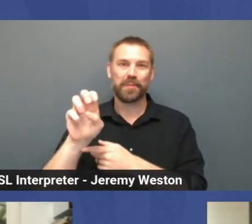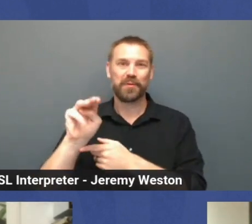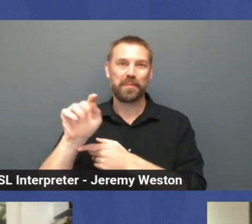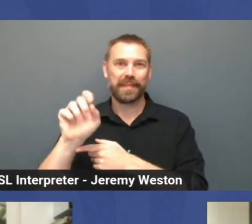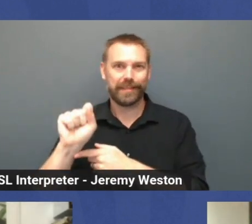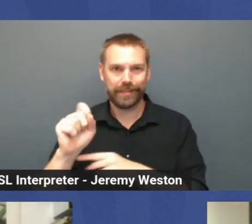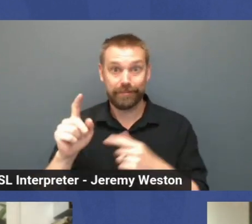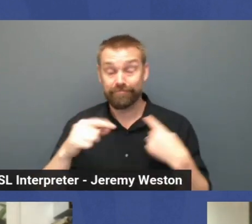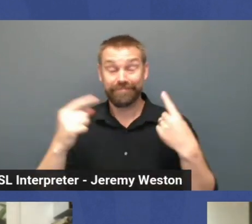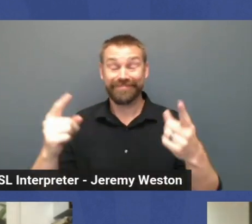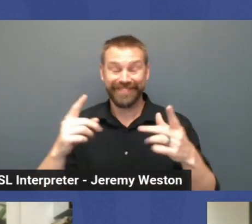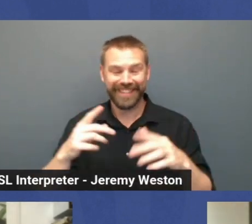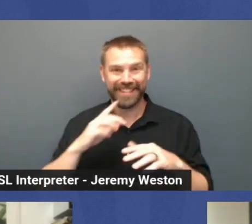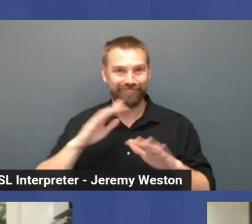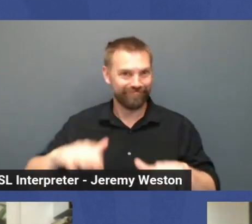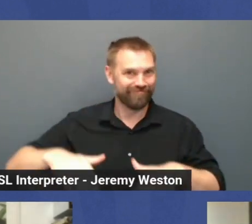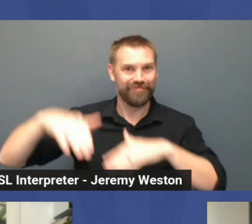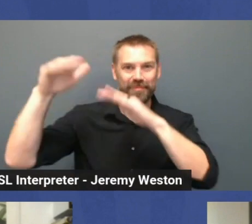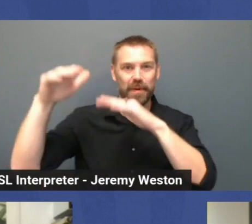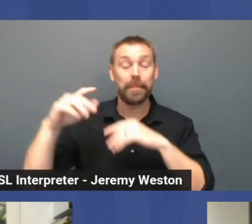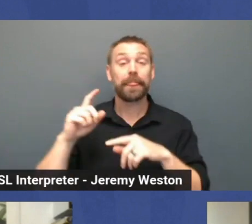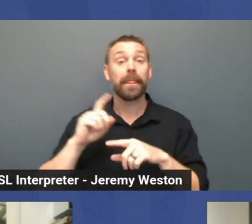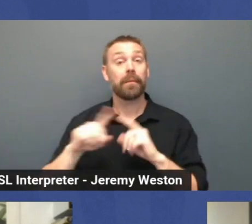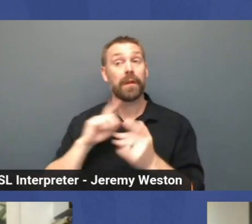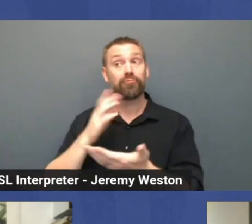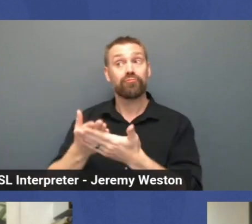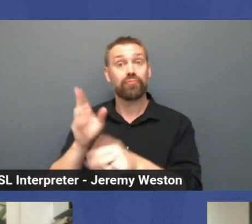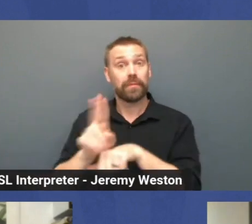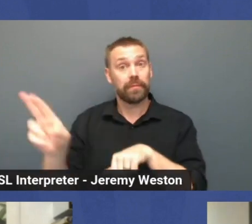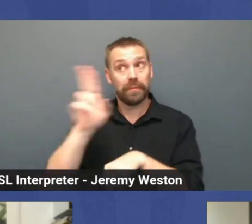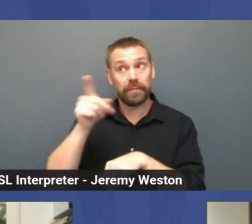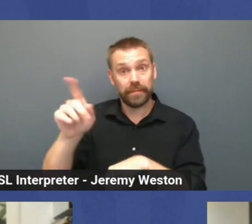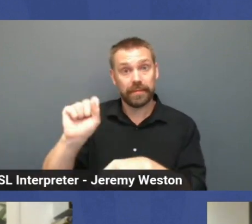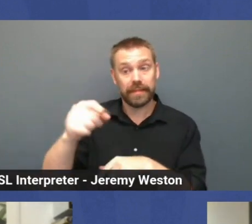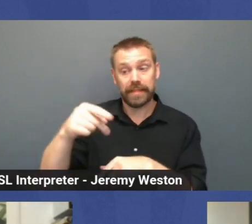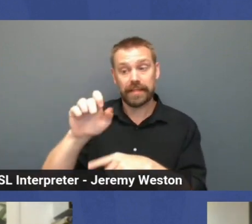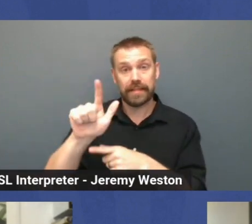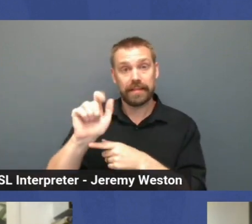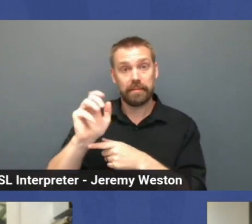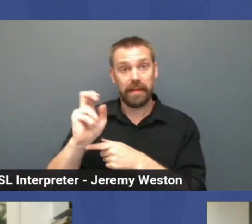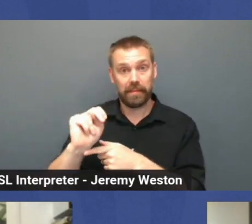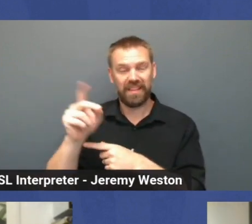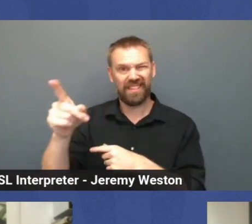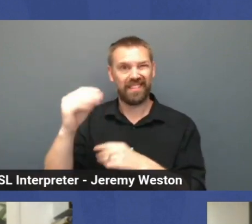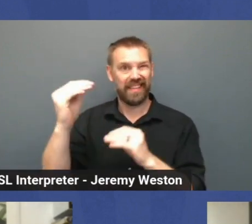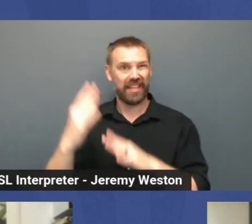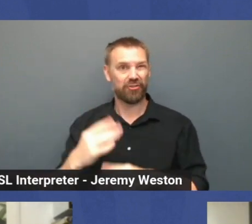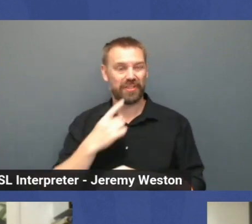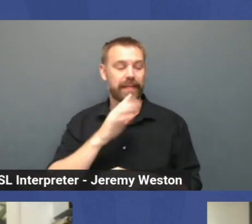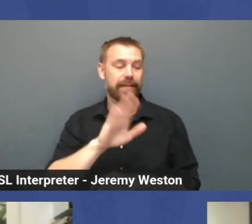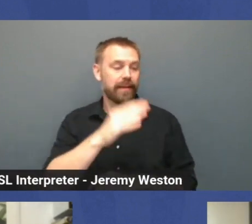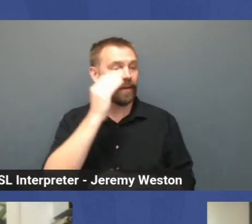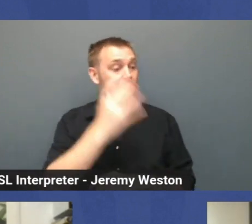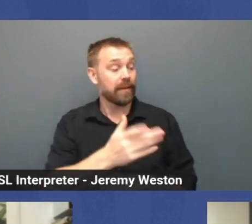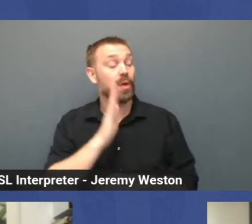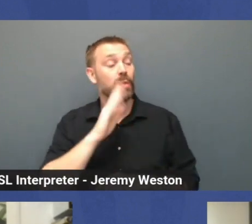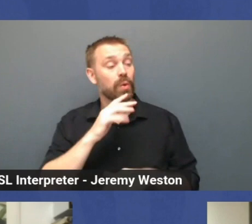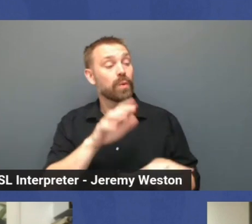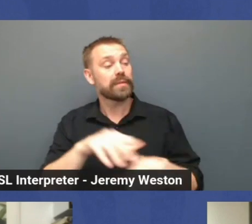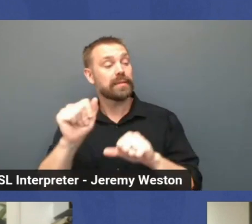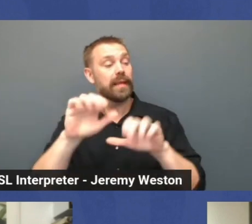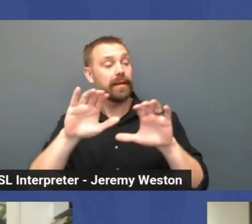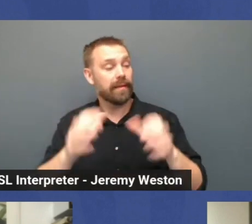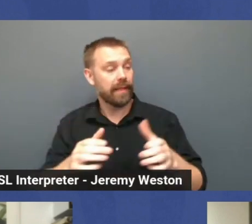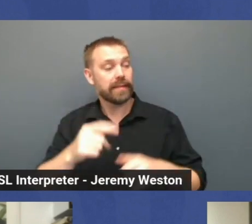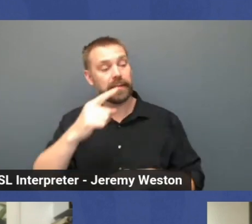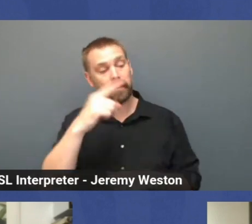Spelman, it was more so that I had educators who were saying, hey, one of the classes that we're going to have you take is Black female body. We're going to have you learn